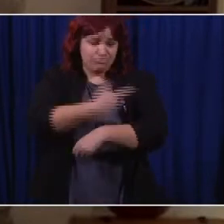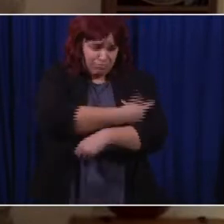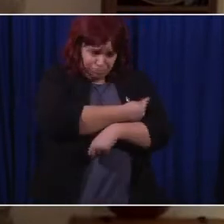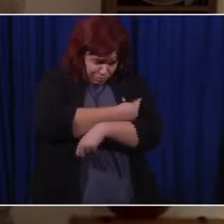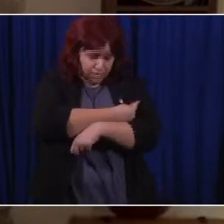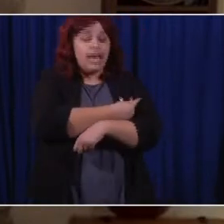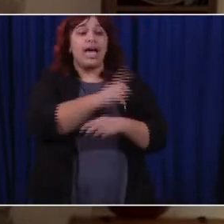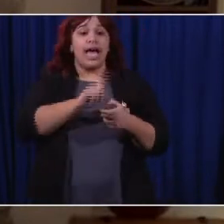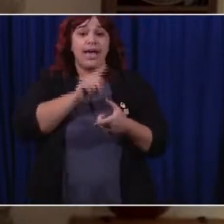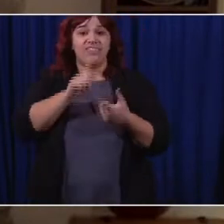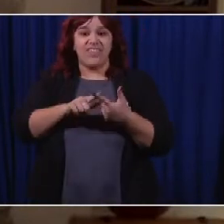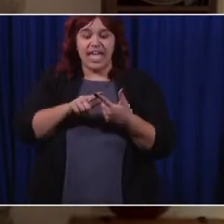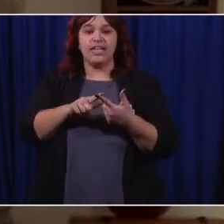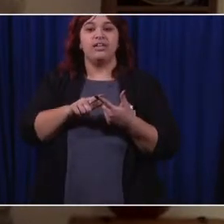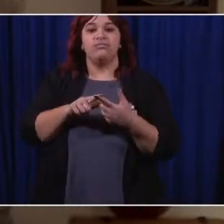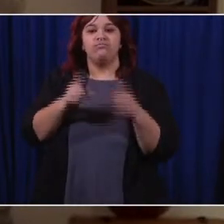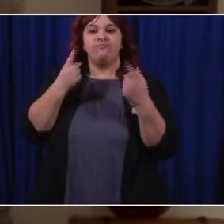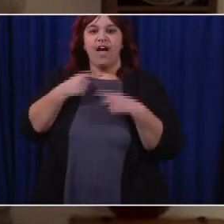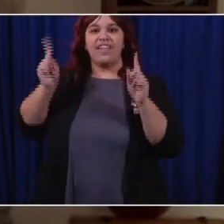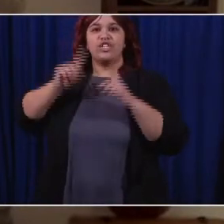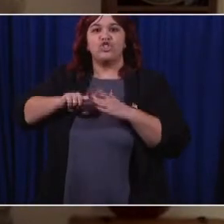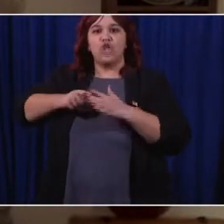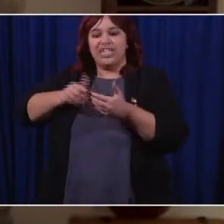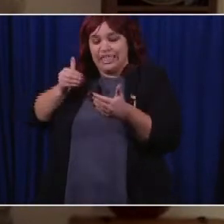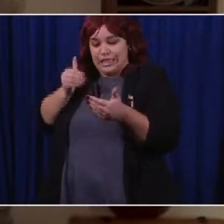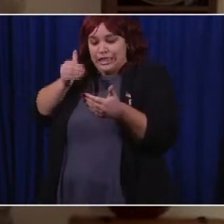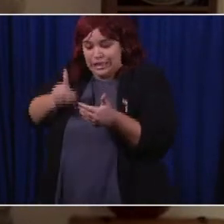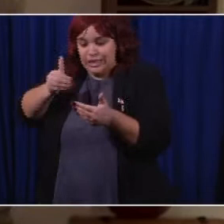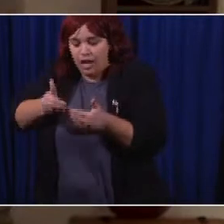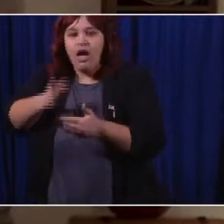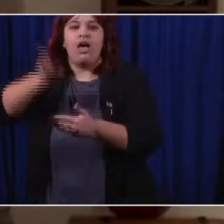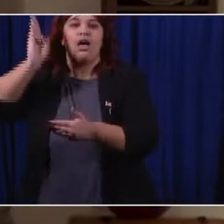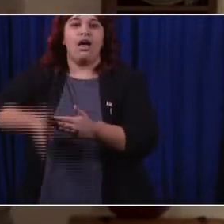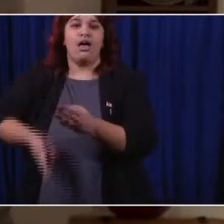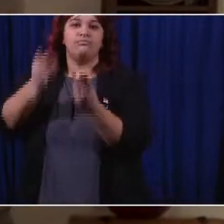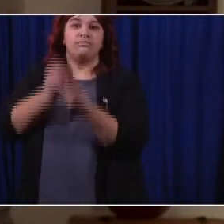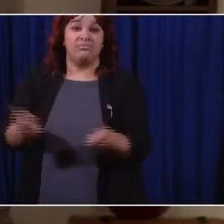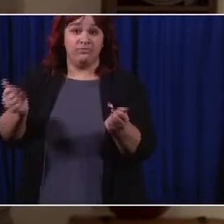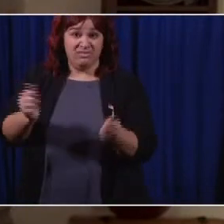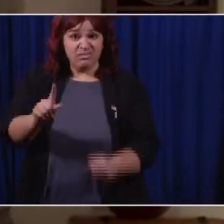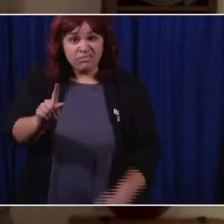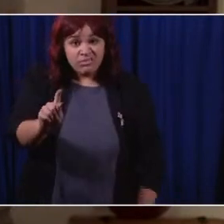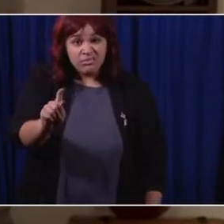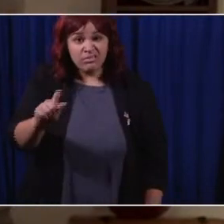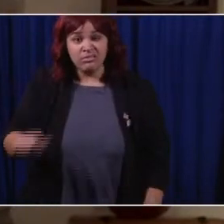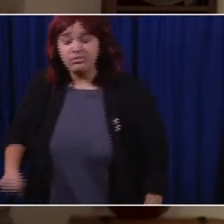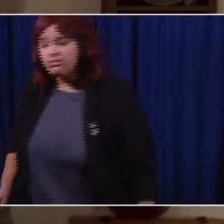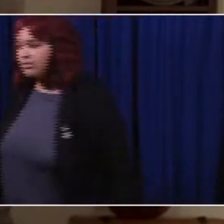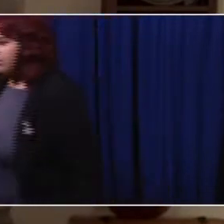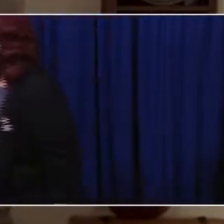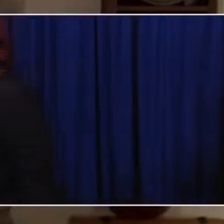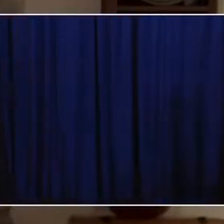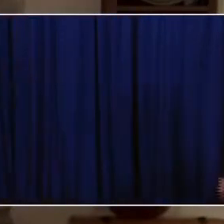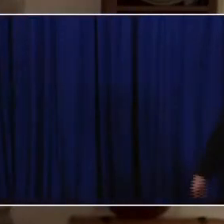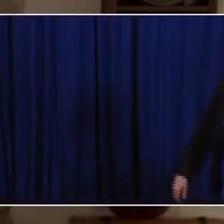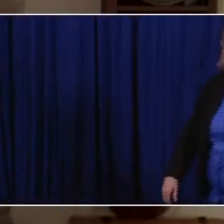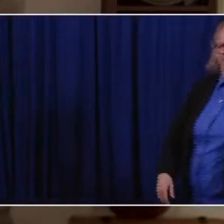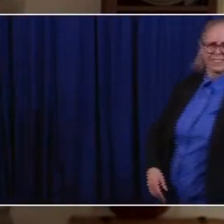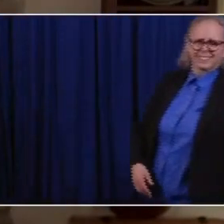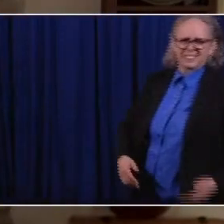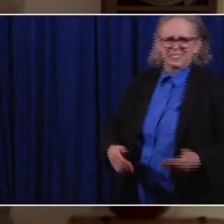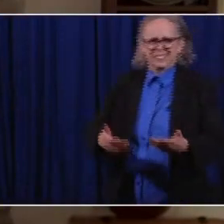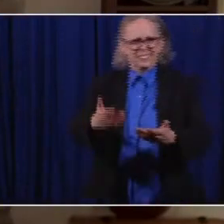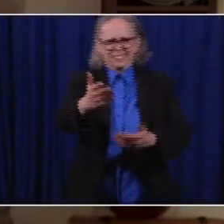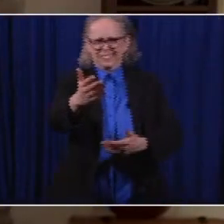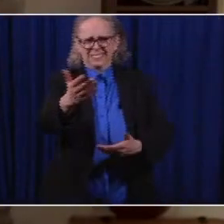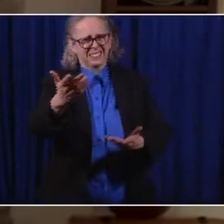closer to that actual end? Well, Ben, I think it's a continuing process, frankly. I mean, we look at the